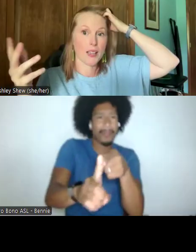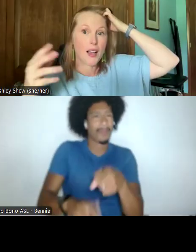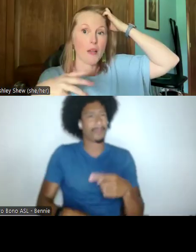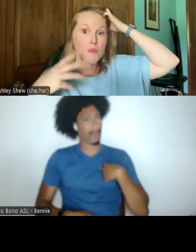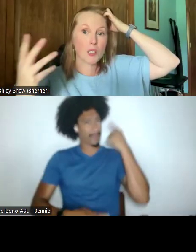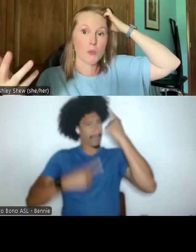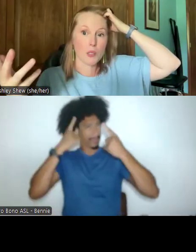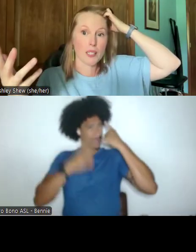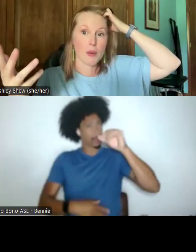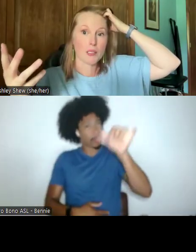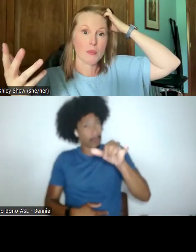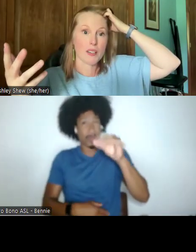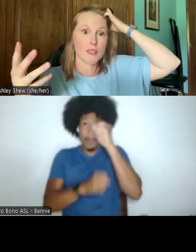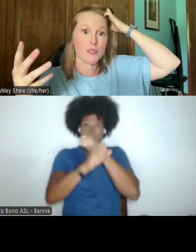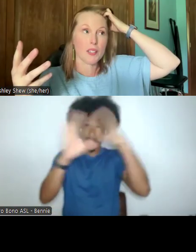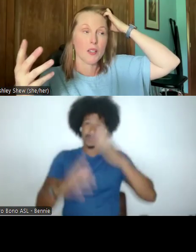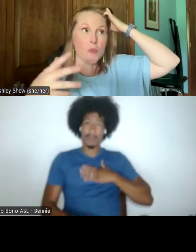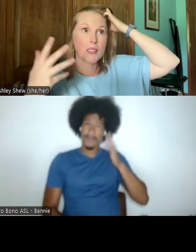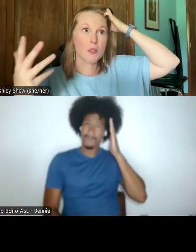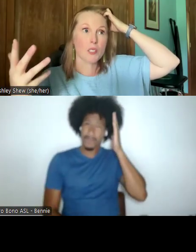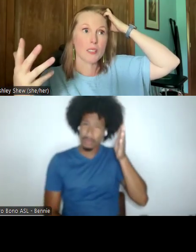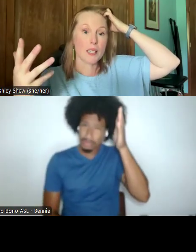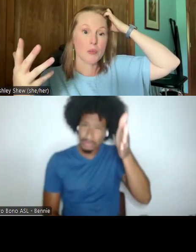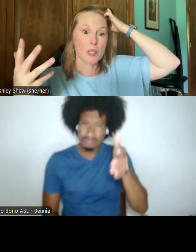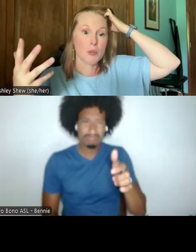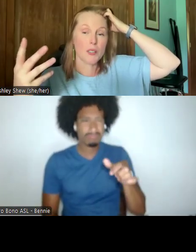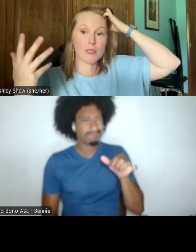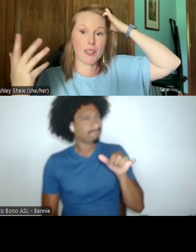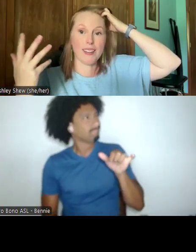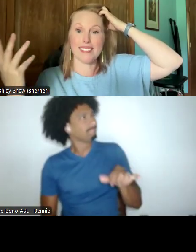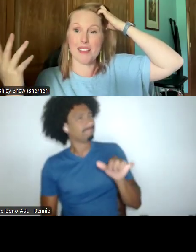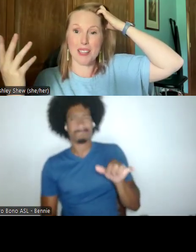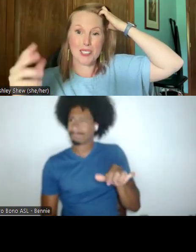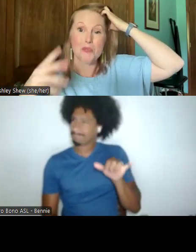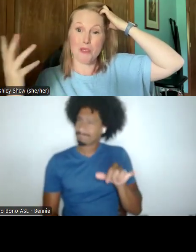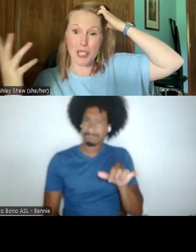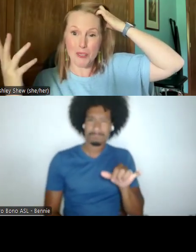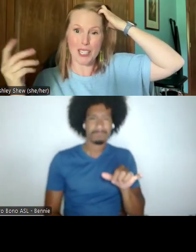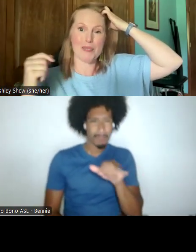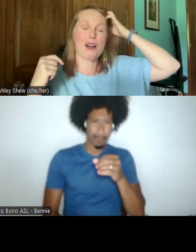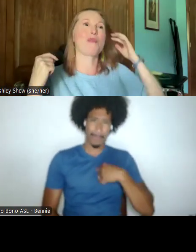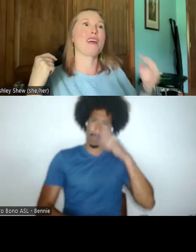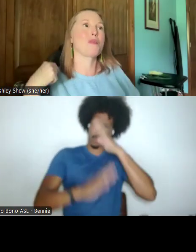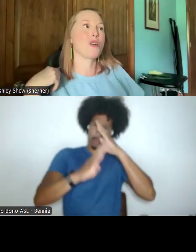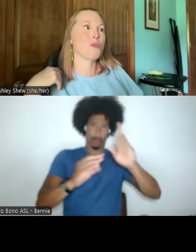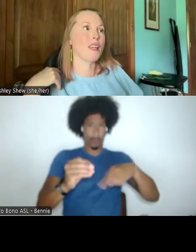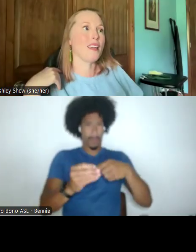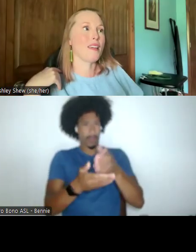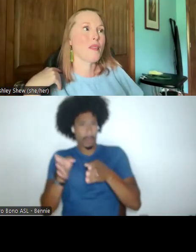infrastructurally, I'm really worried about some of the ways in which disabled people and Damien is too, we're really worried about the